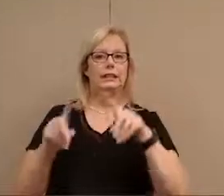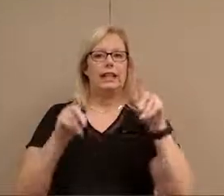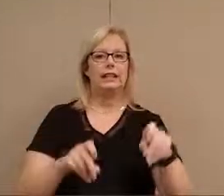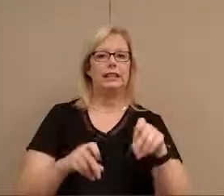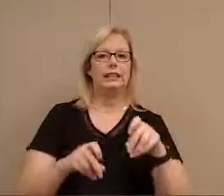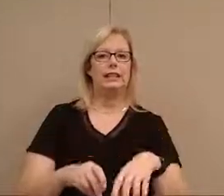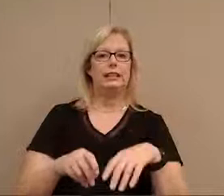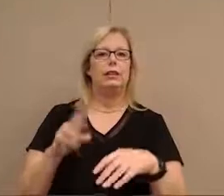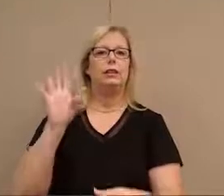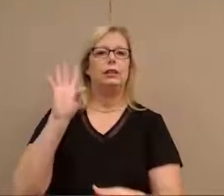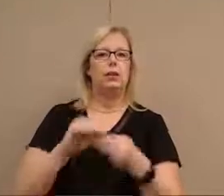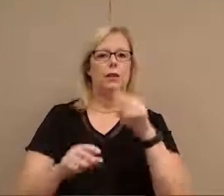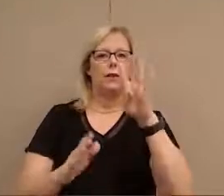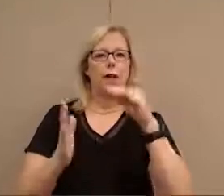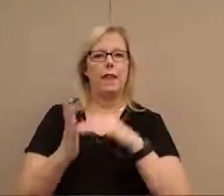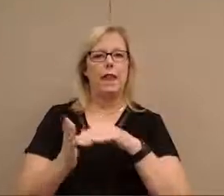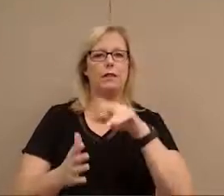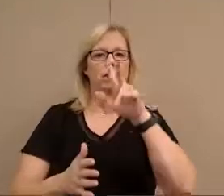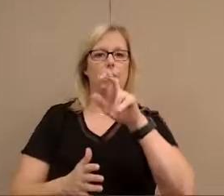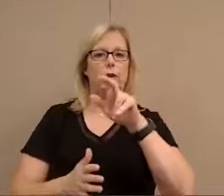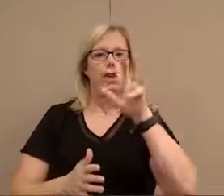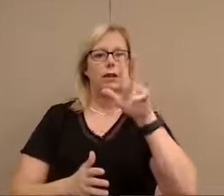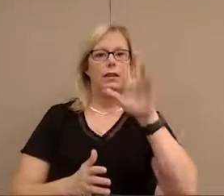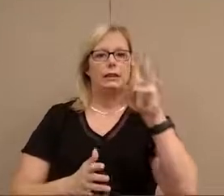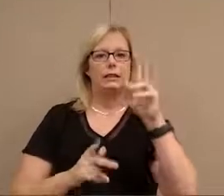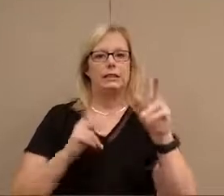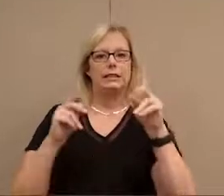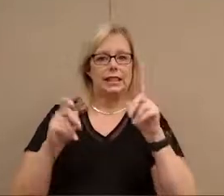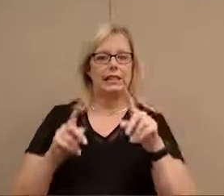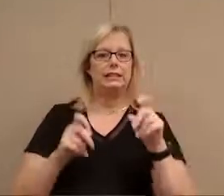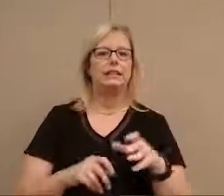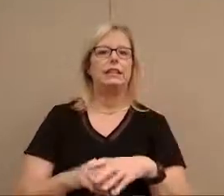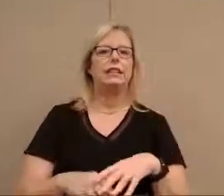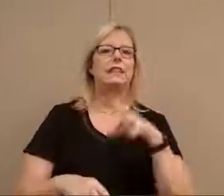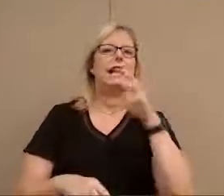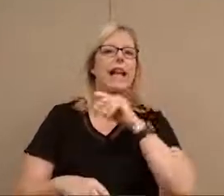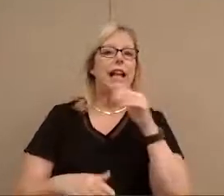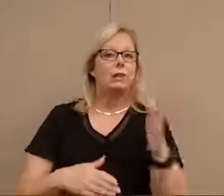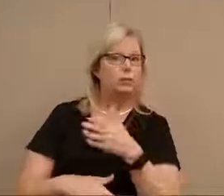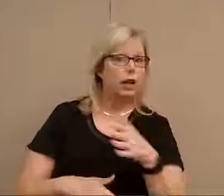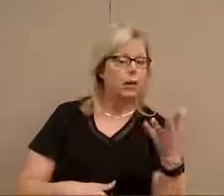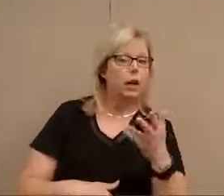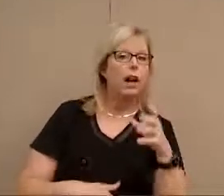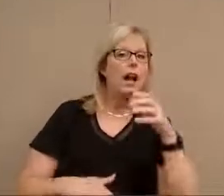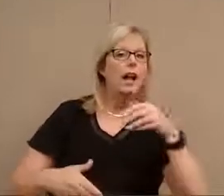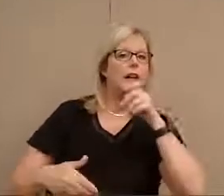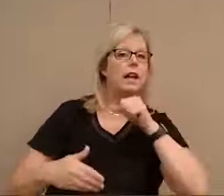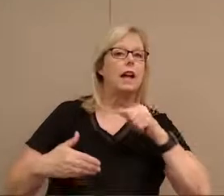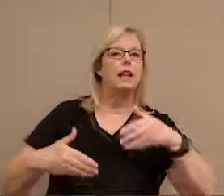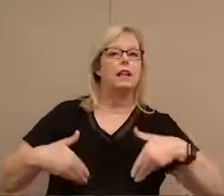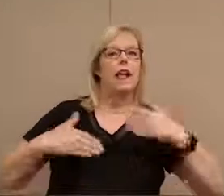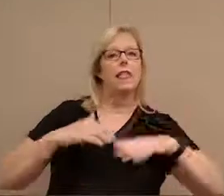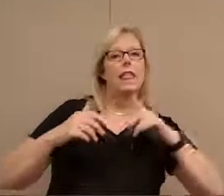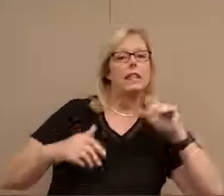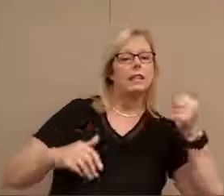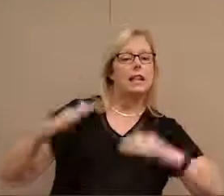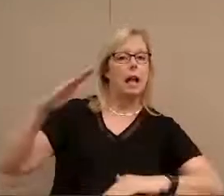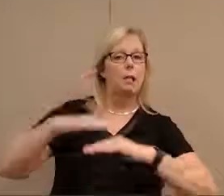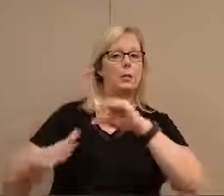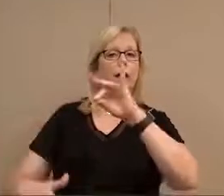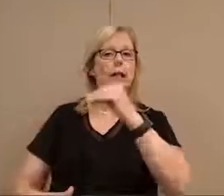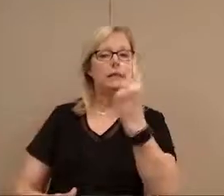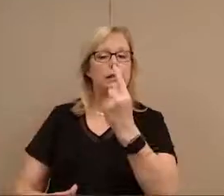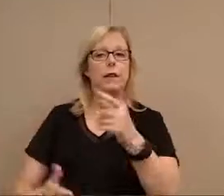total of 4,336 for the testing period. The age range of positive individuals was under 10 to in their 80s. The weekly